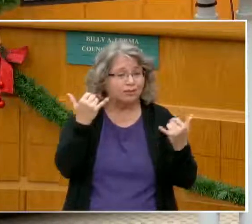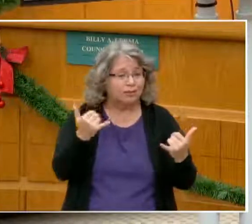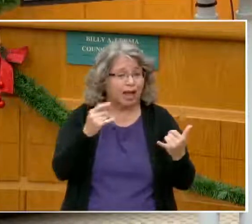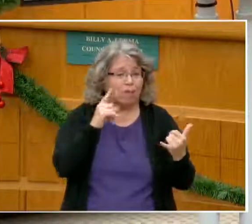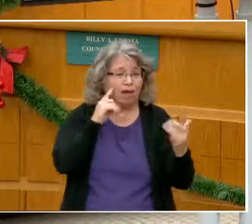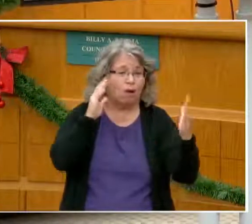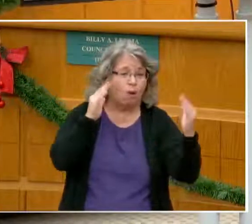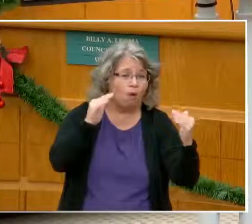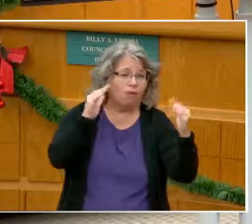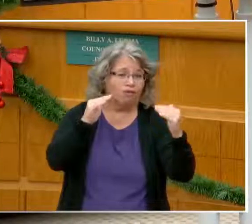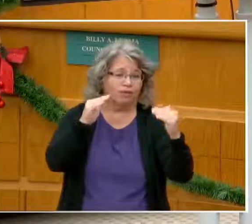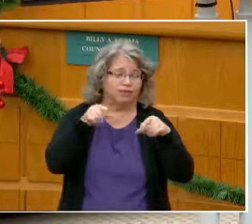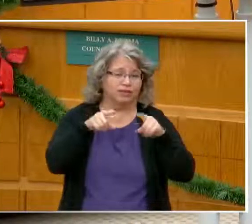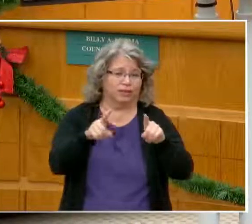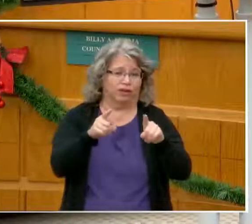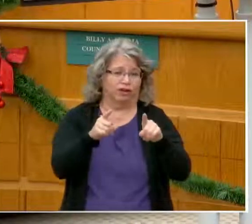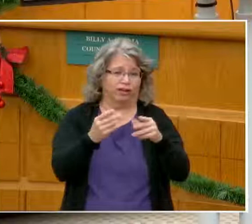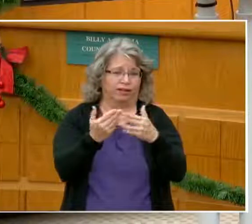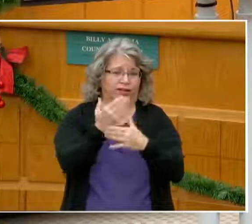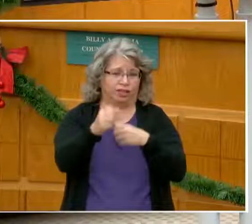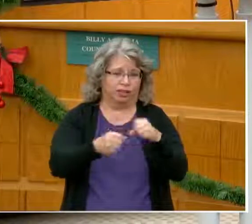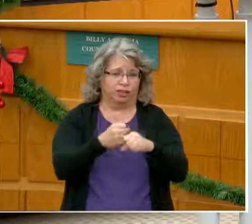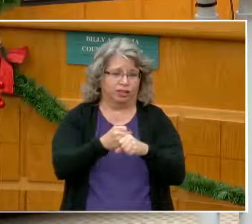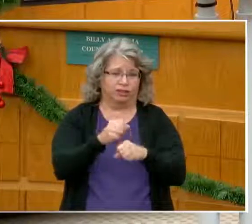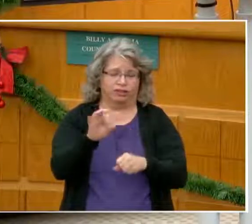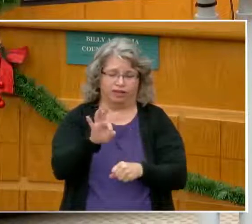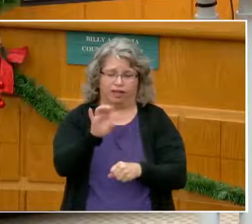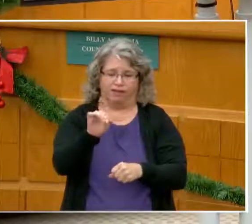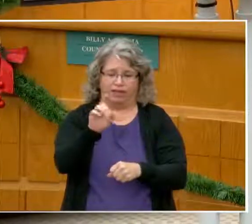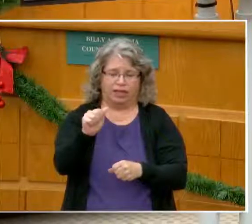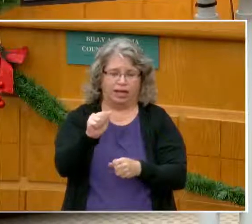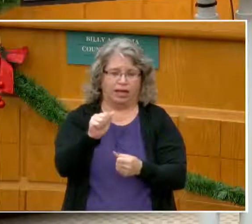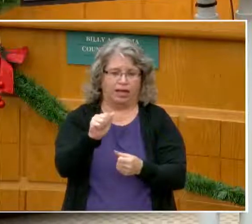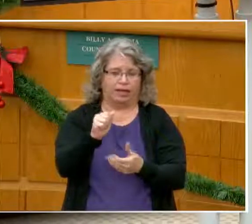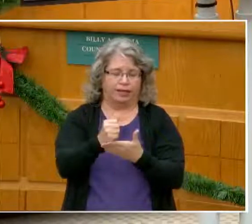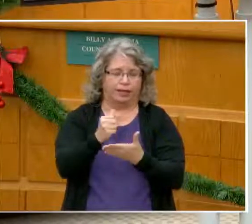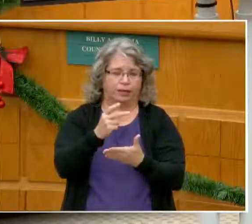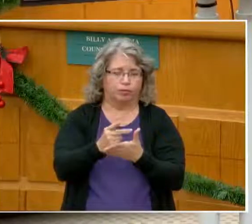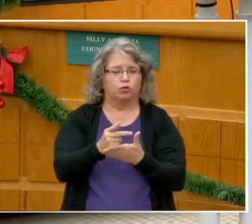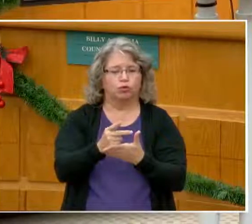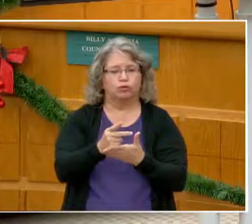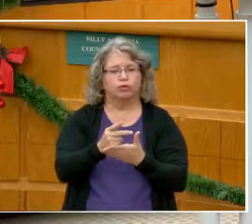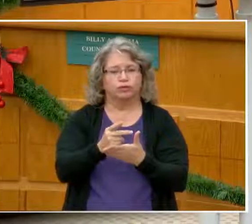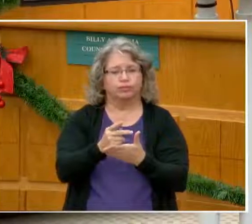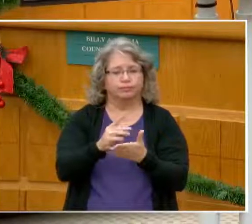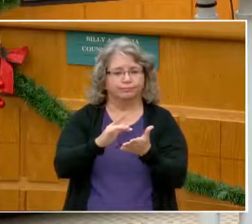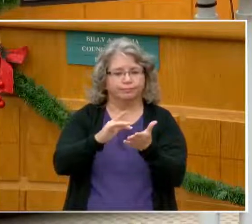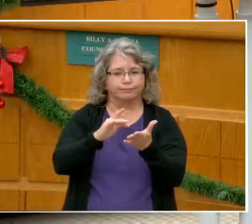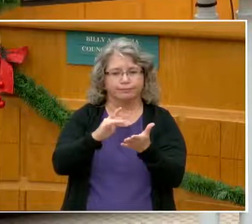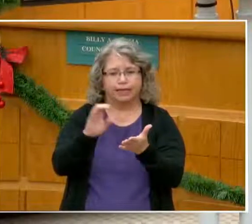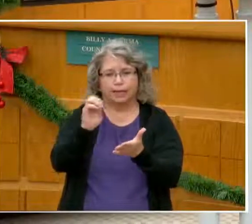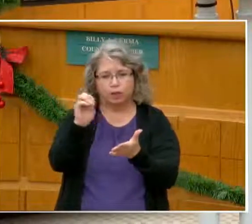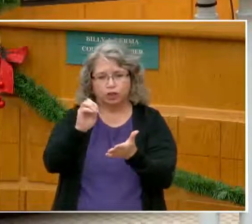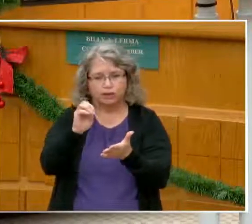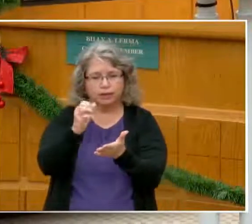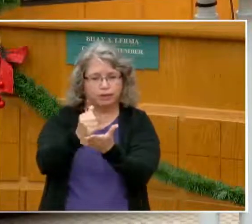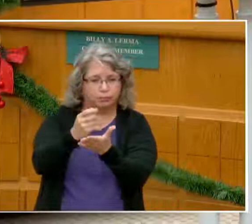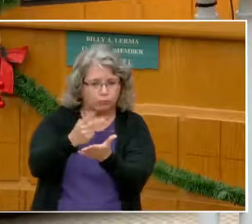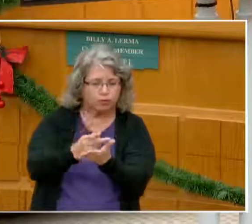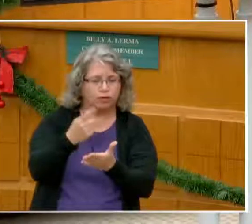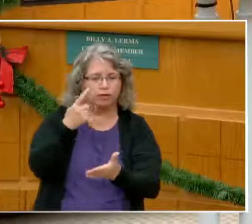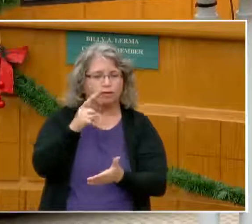The FDA granted emergency use authorization for an antiviral pill. This is a Pfizer product. It's